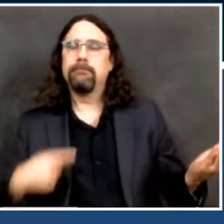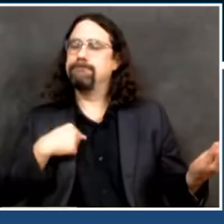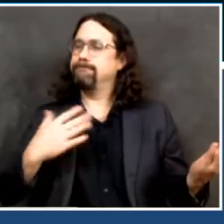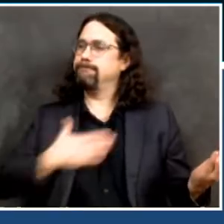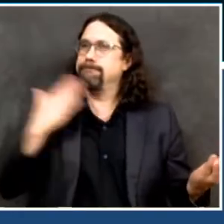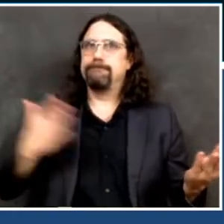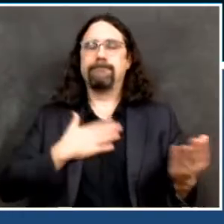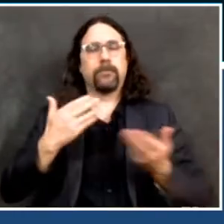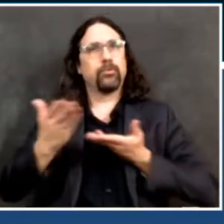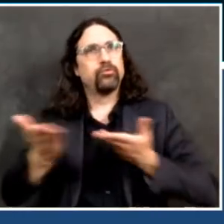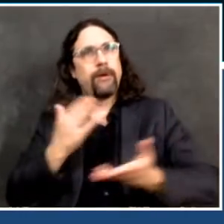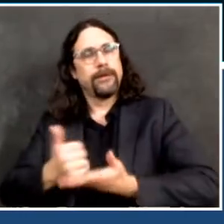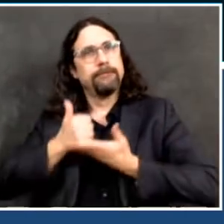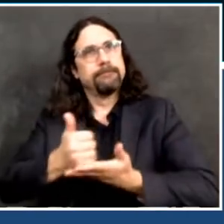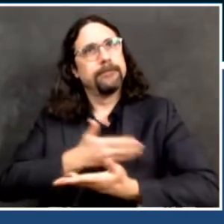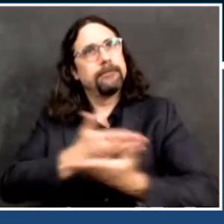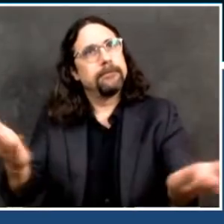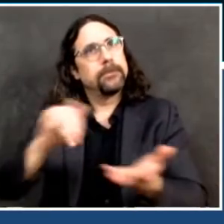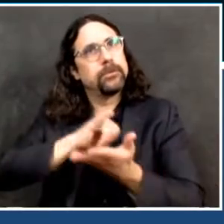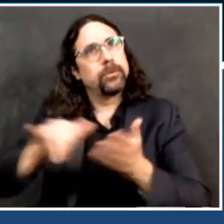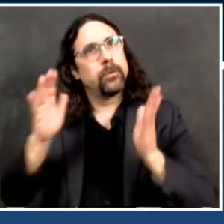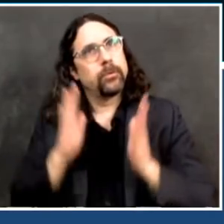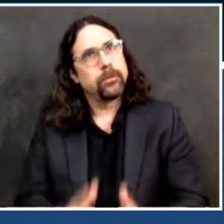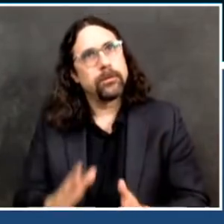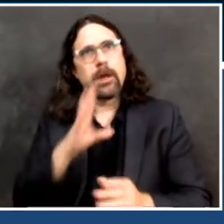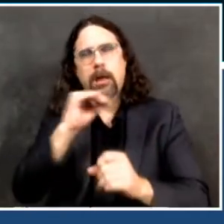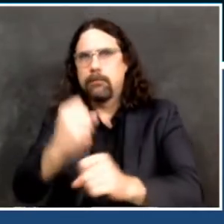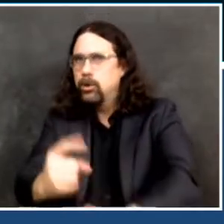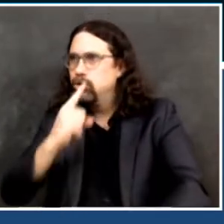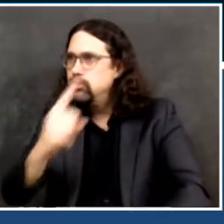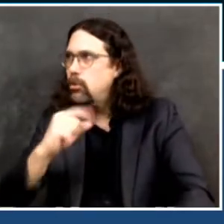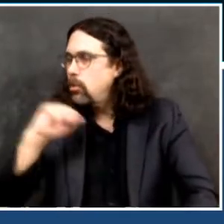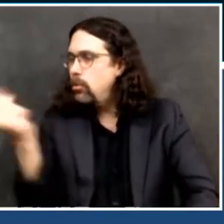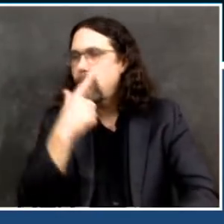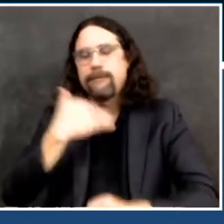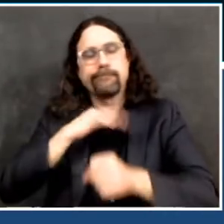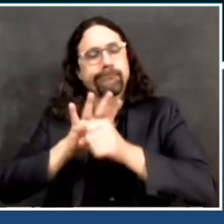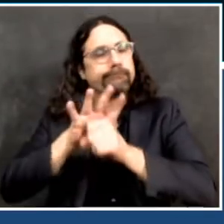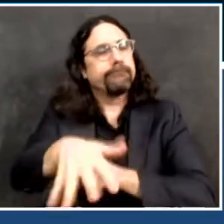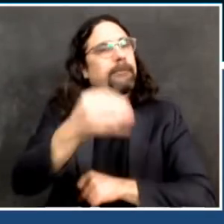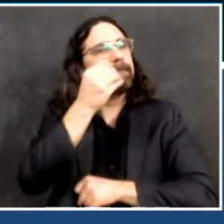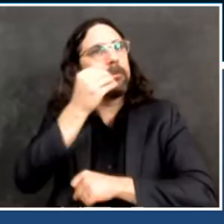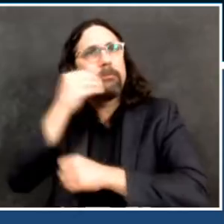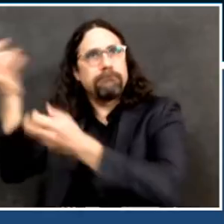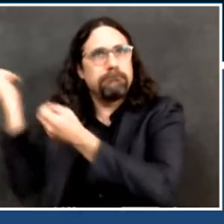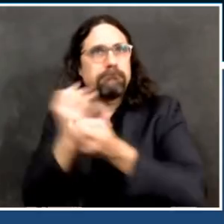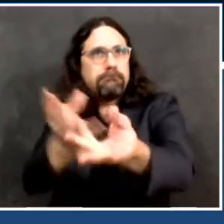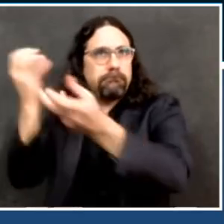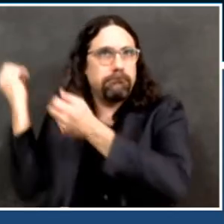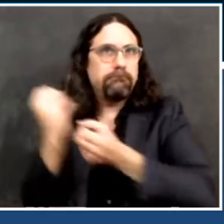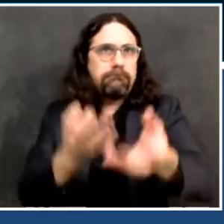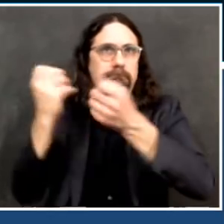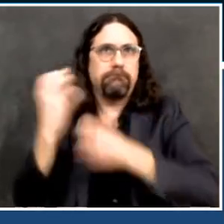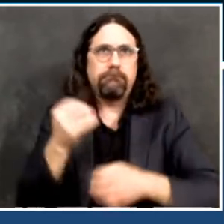our supply chain in a rapidly changing environment. And I really want to get right to the details.